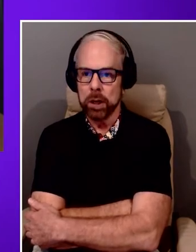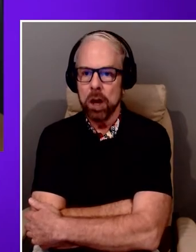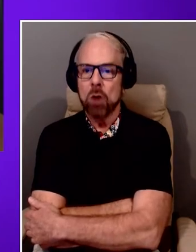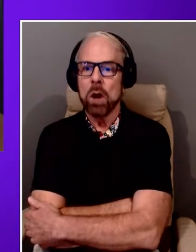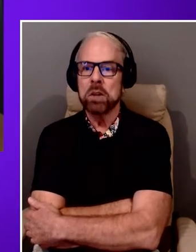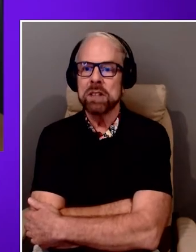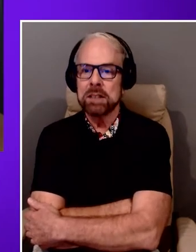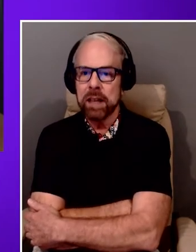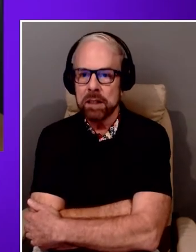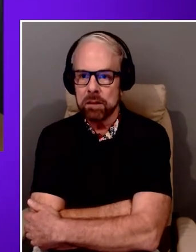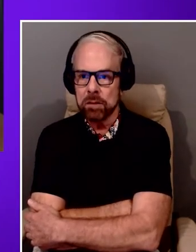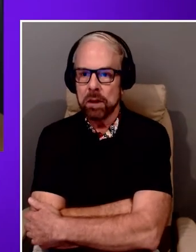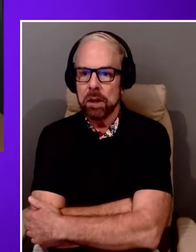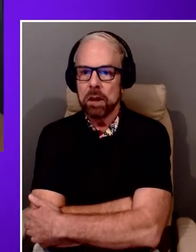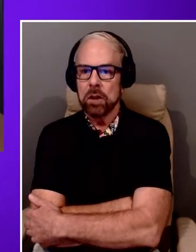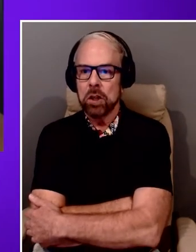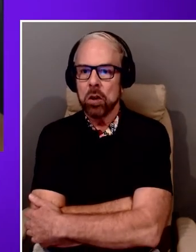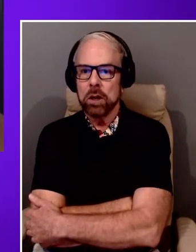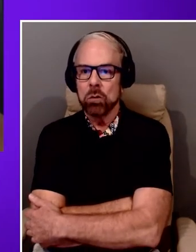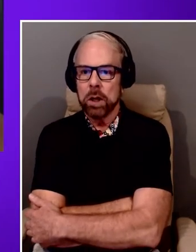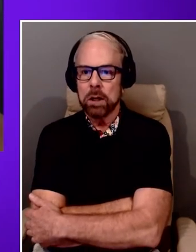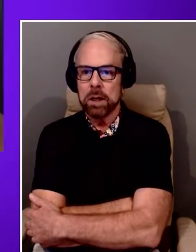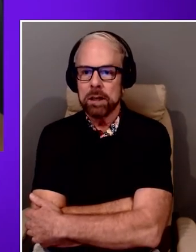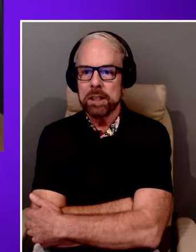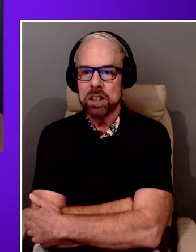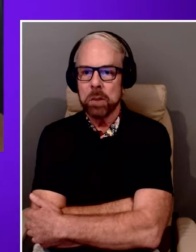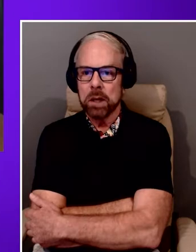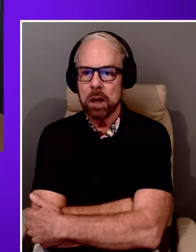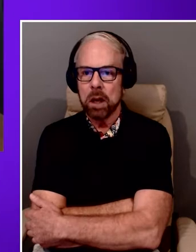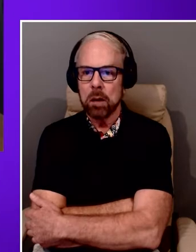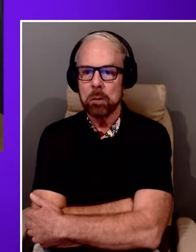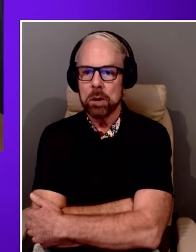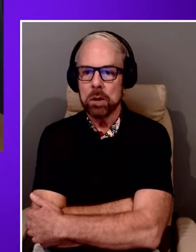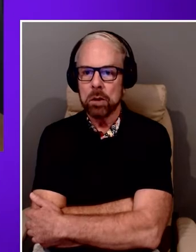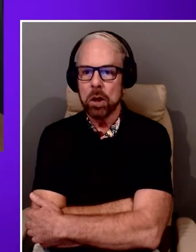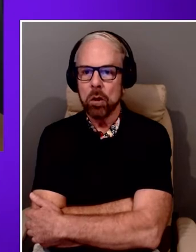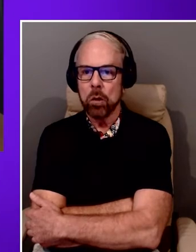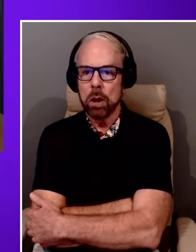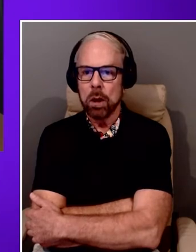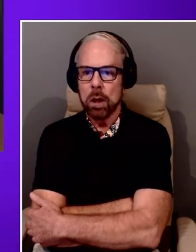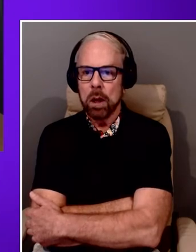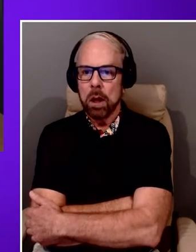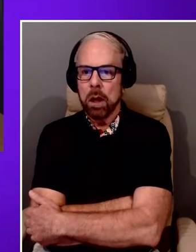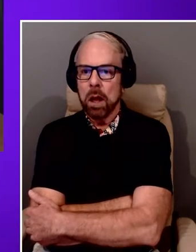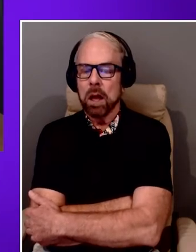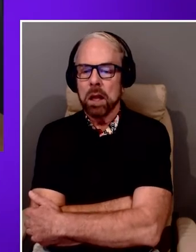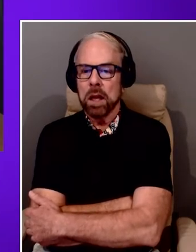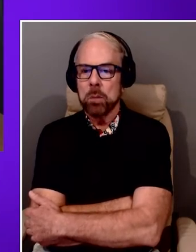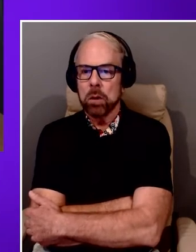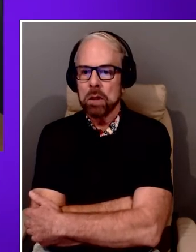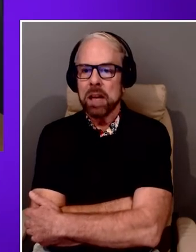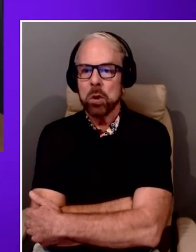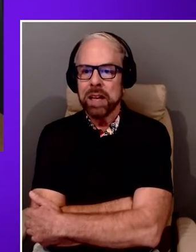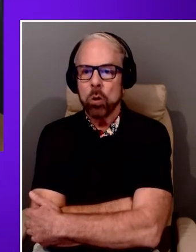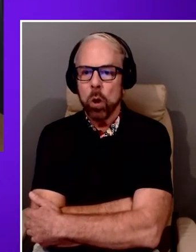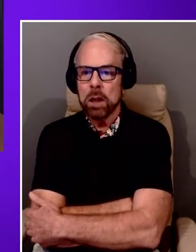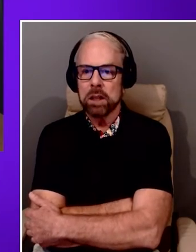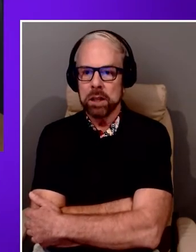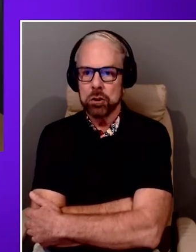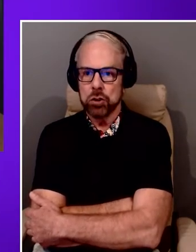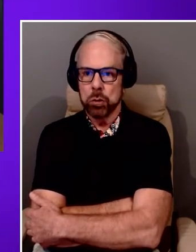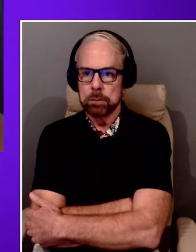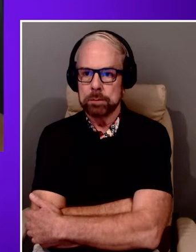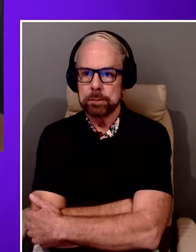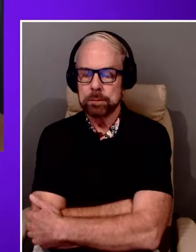inclusionary, representative, you know, and it needs to become, you know, a labor